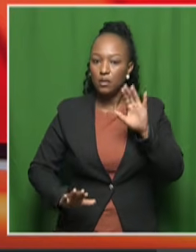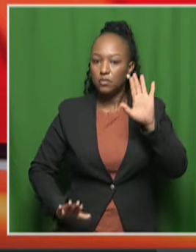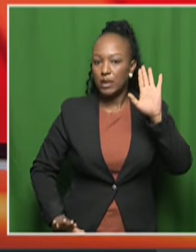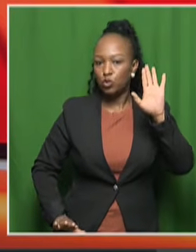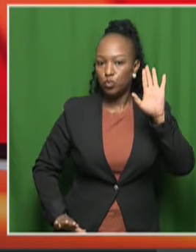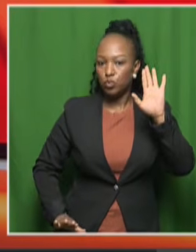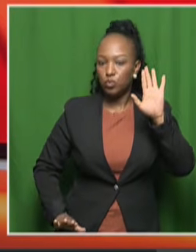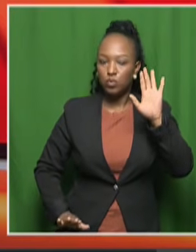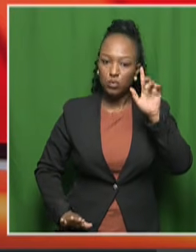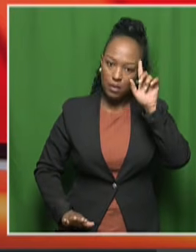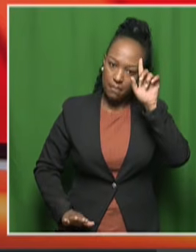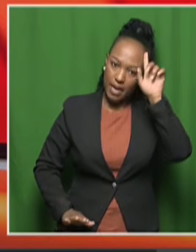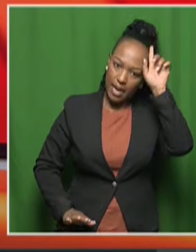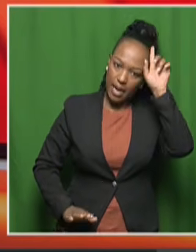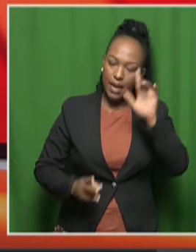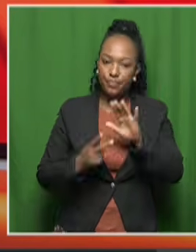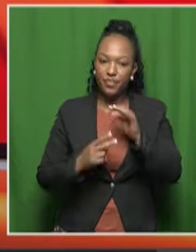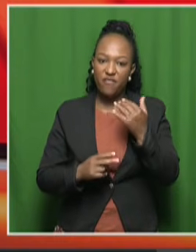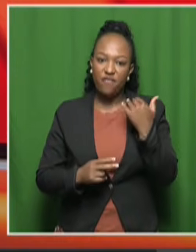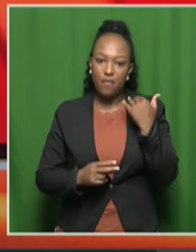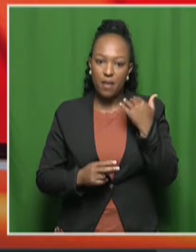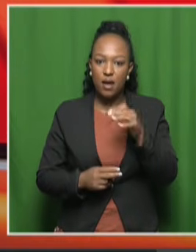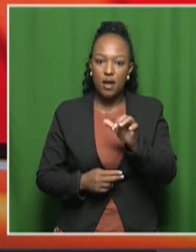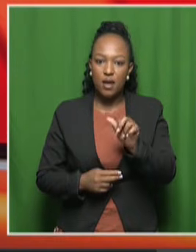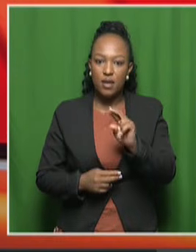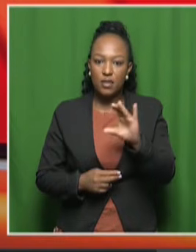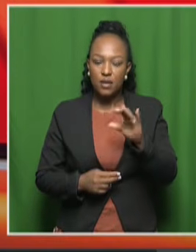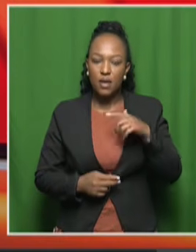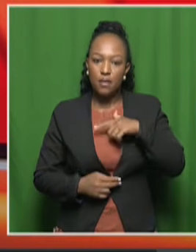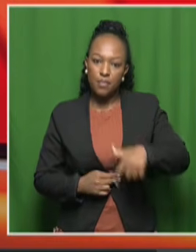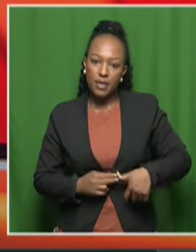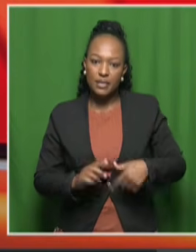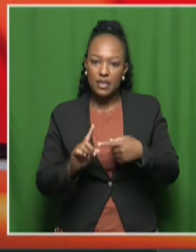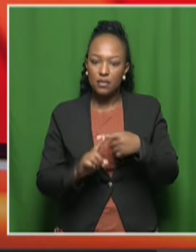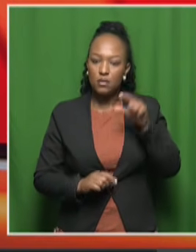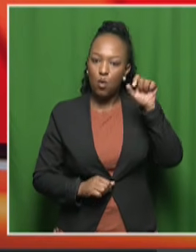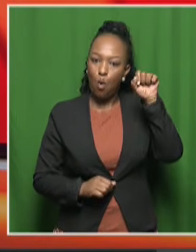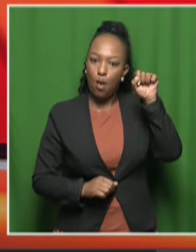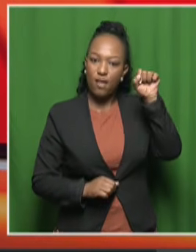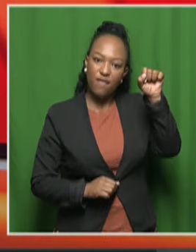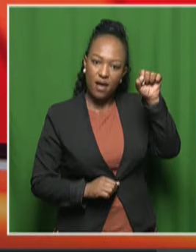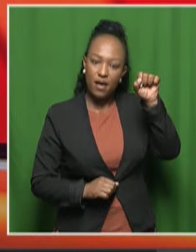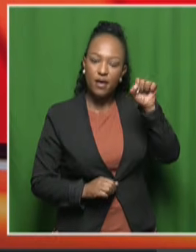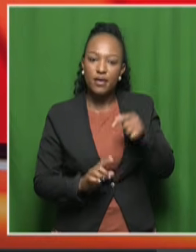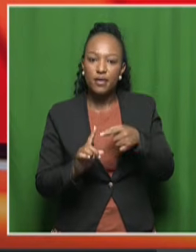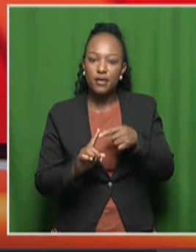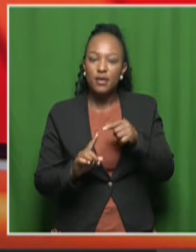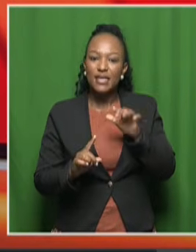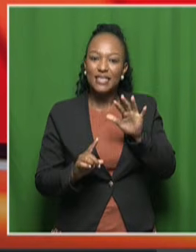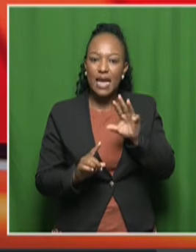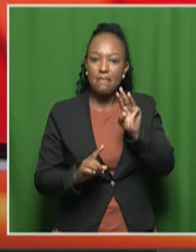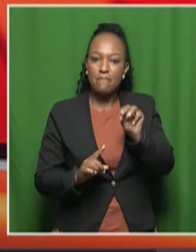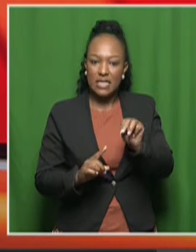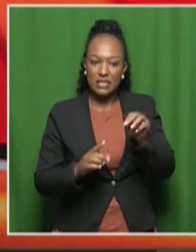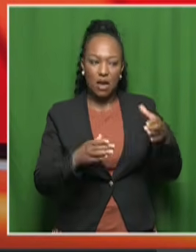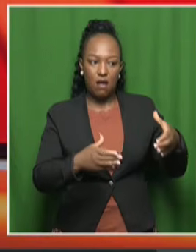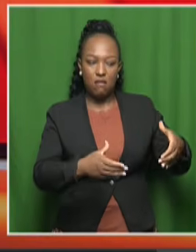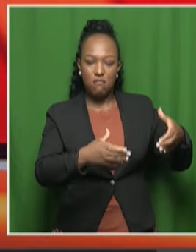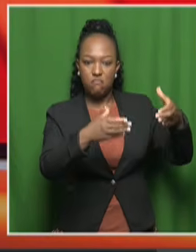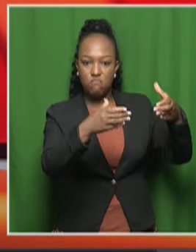President Nelson Mandela and former African National Congress President Oliver Tambo. The 10-meter statues have been installed